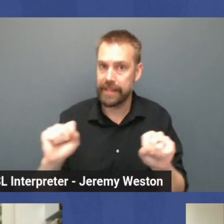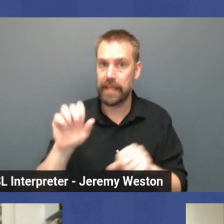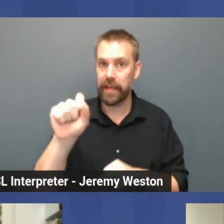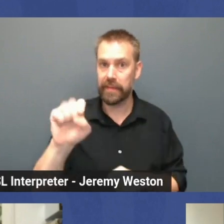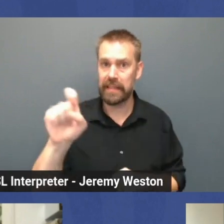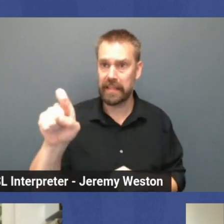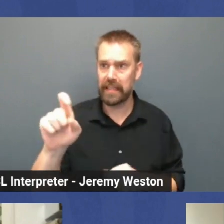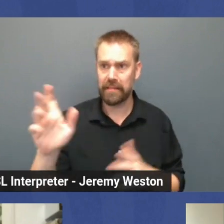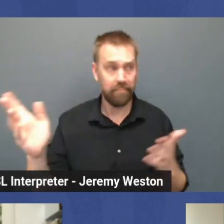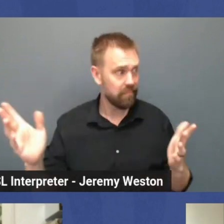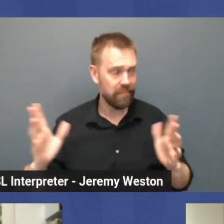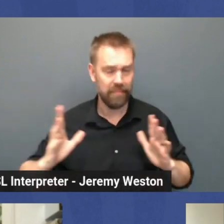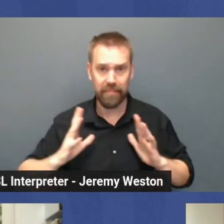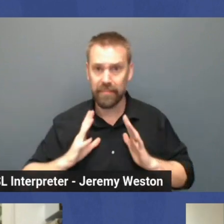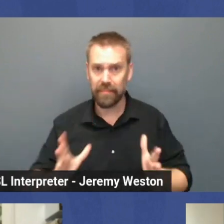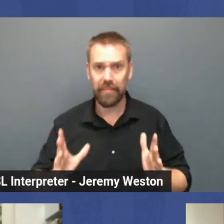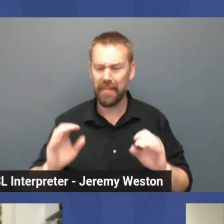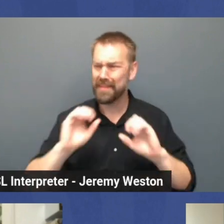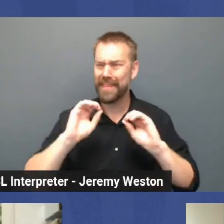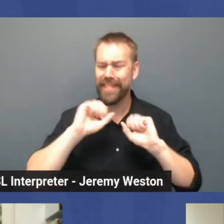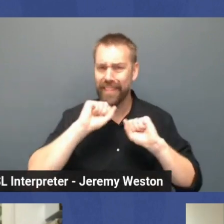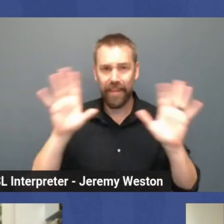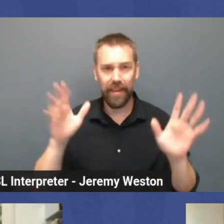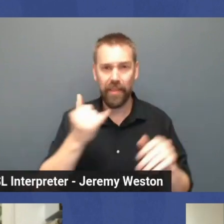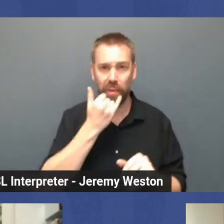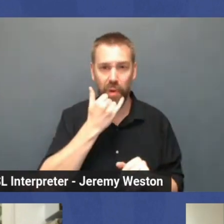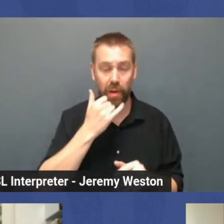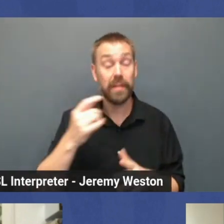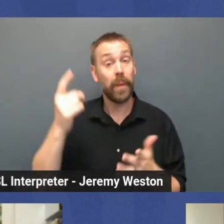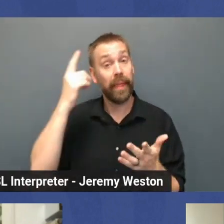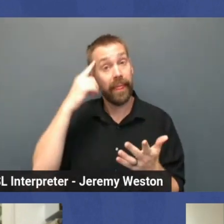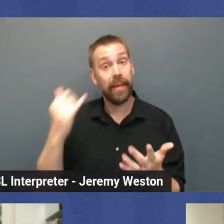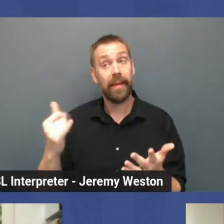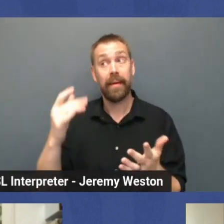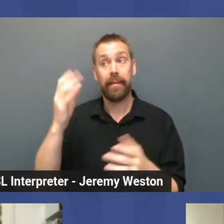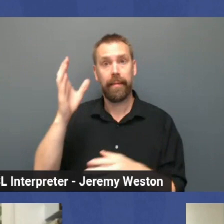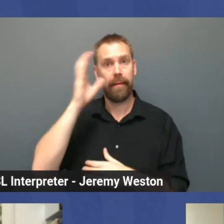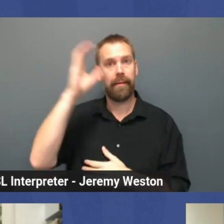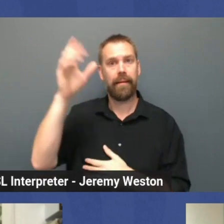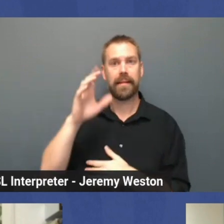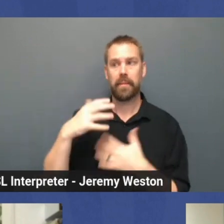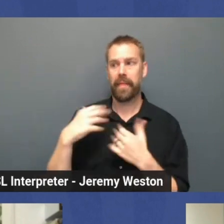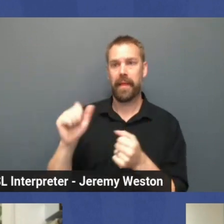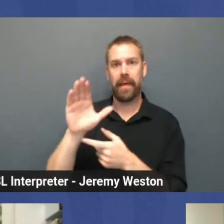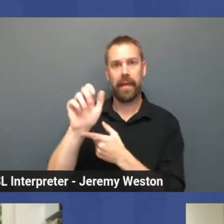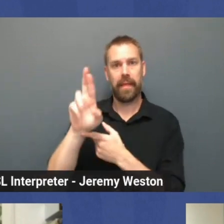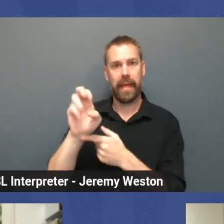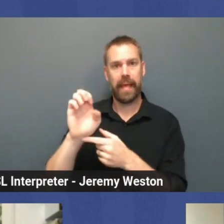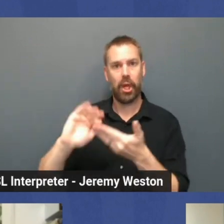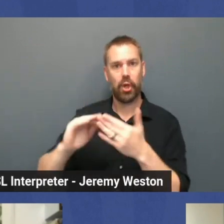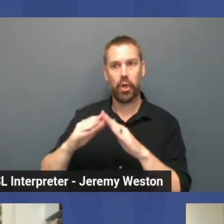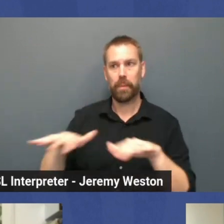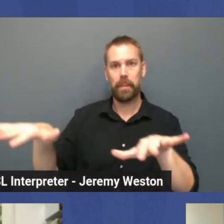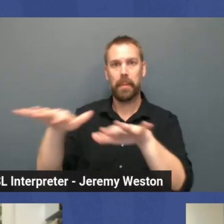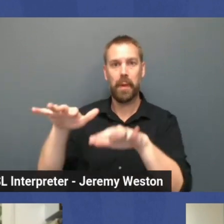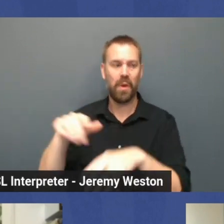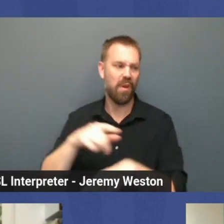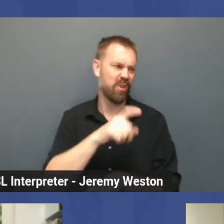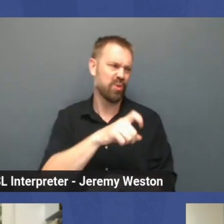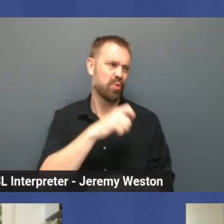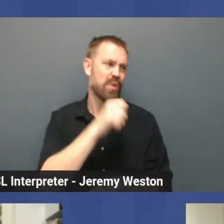that. So I think the idea in the healthcare community that as an individual, I should not be talking about sex